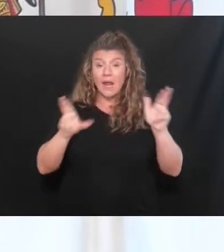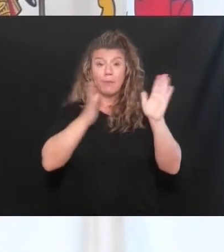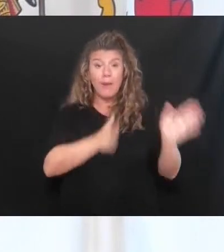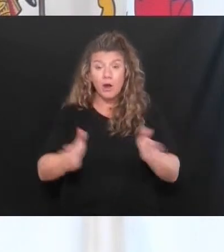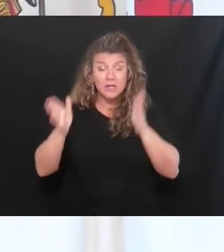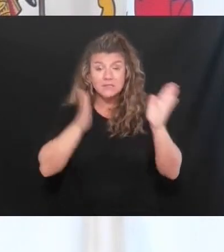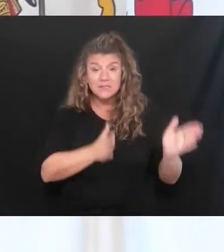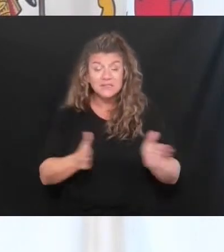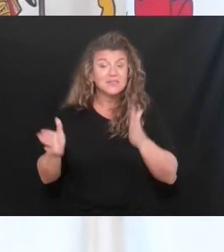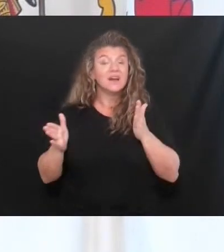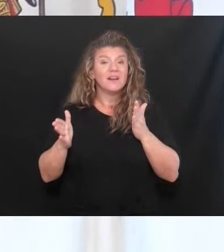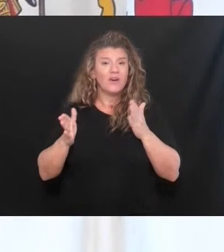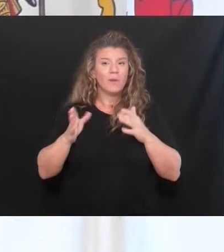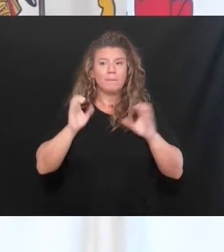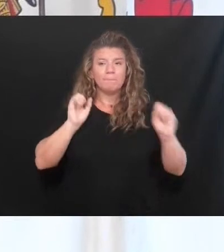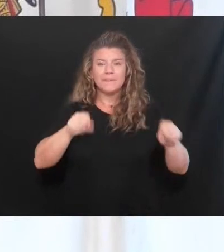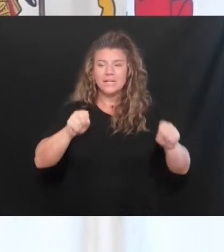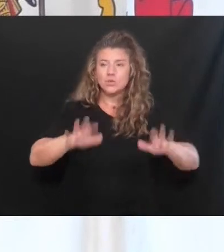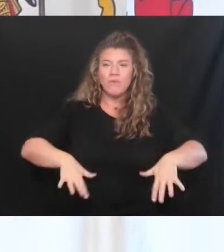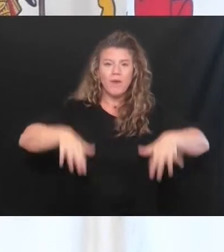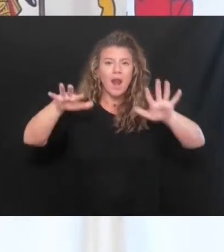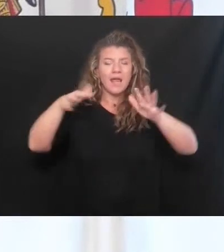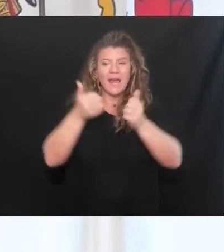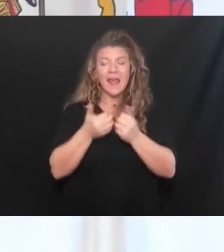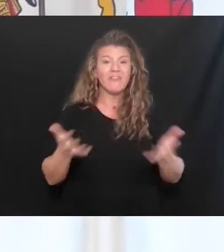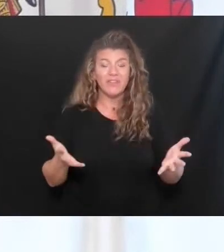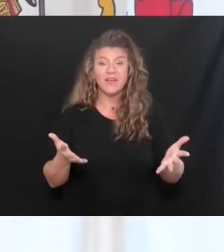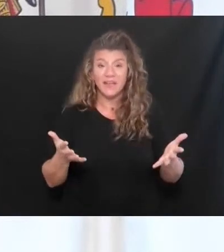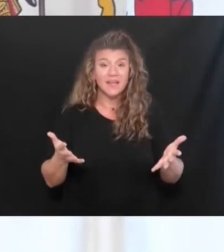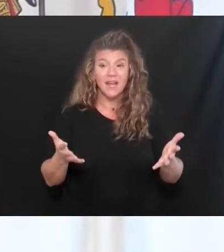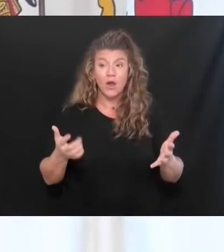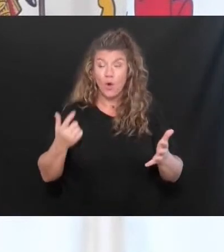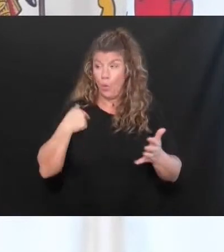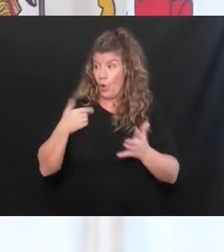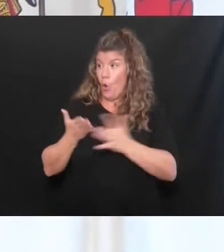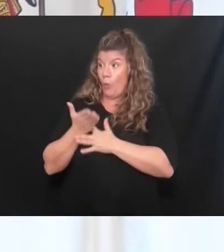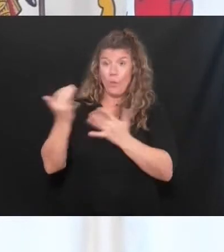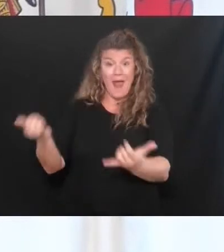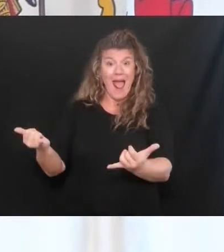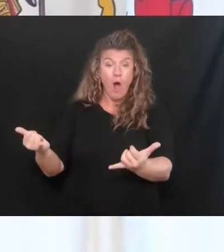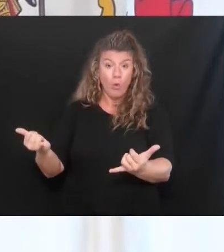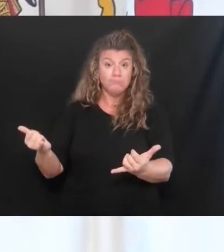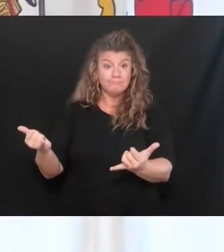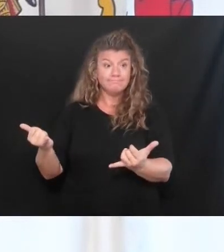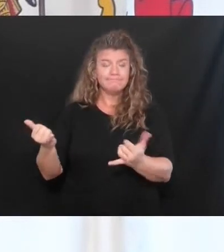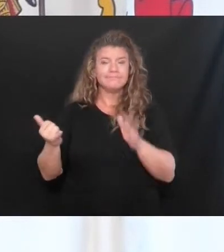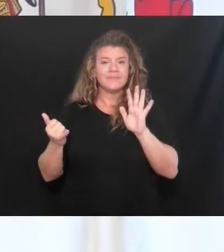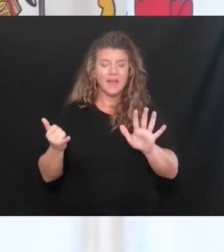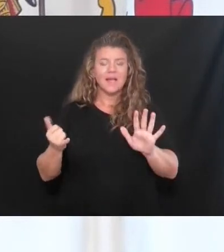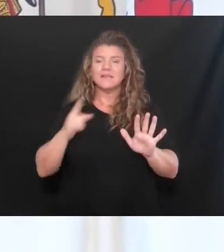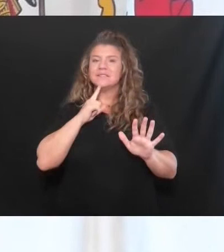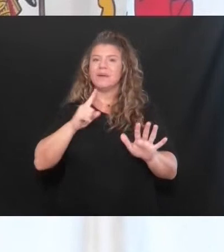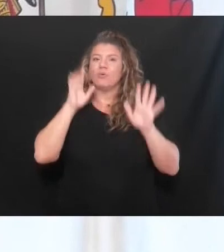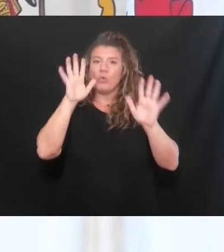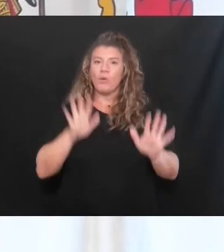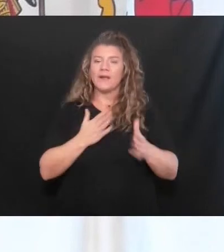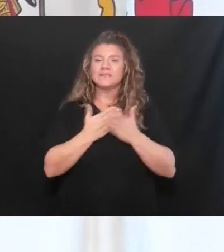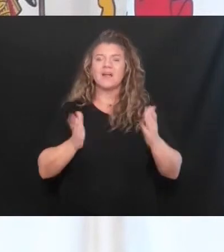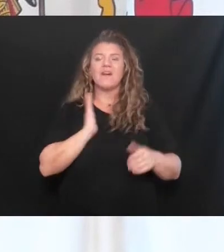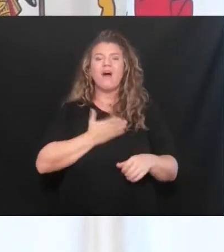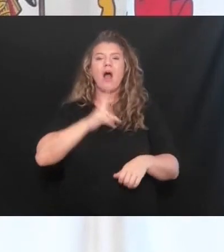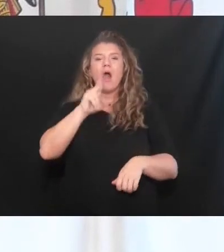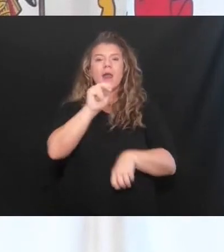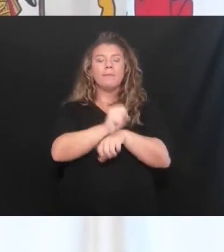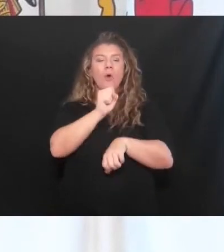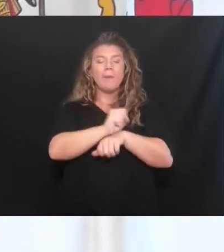everything, with the potential flooding and everything that we're going through right now. Here's some great stuff. Our unemployment